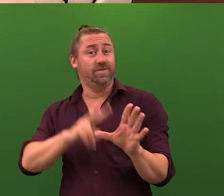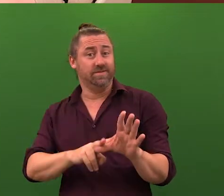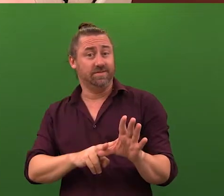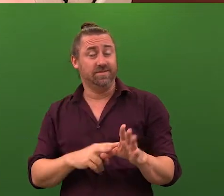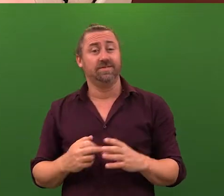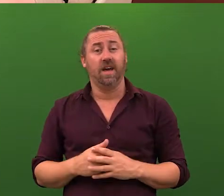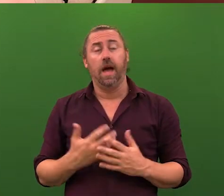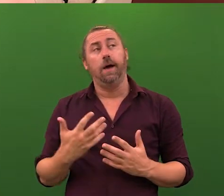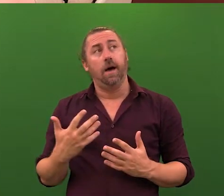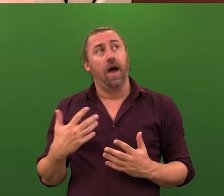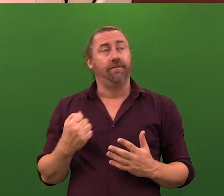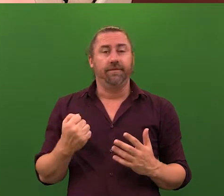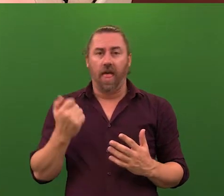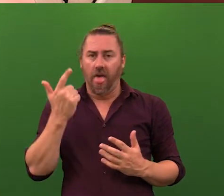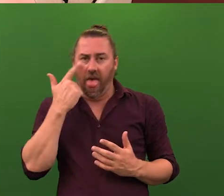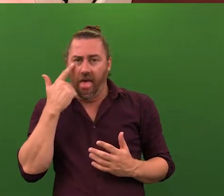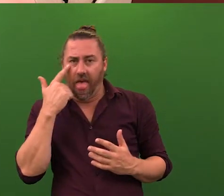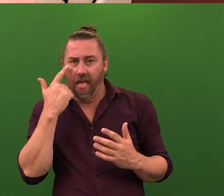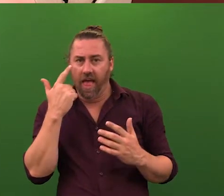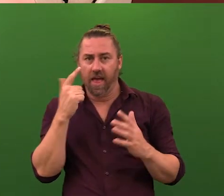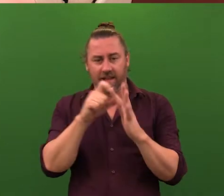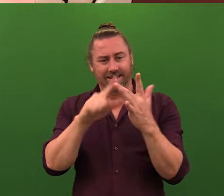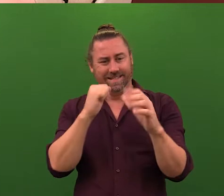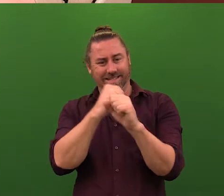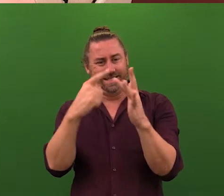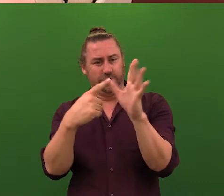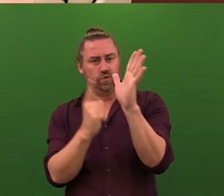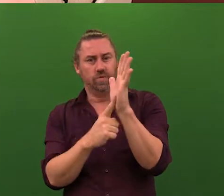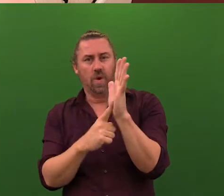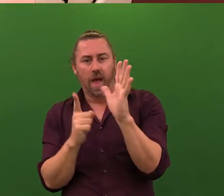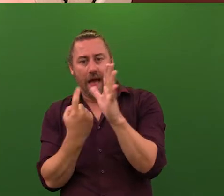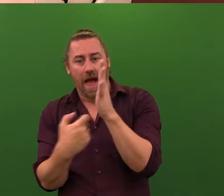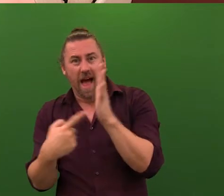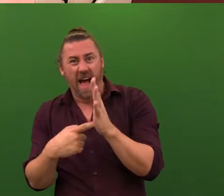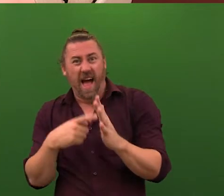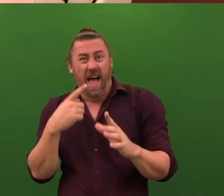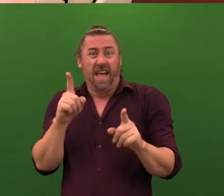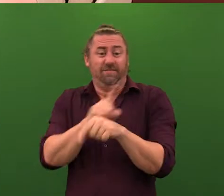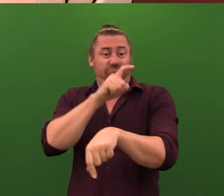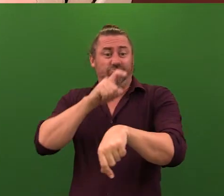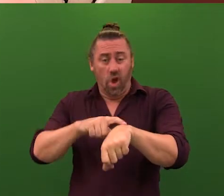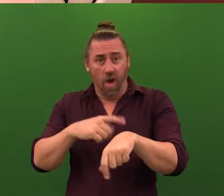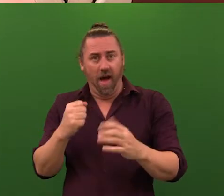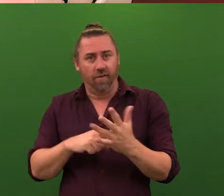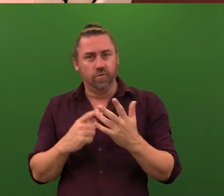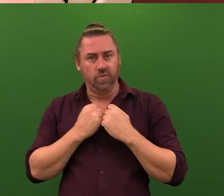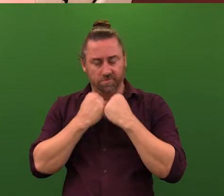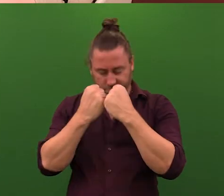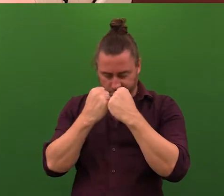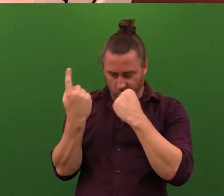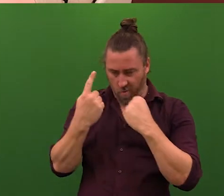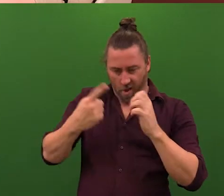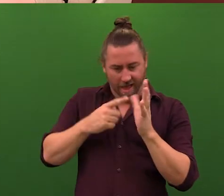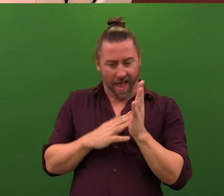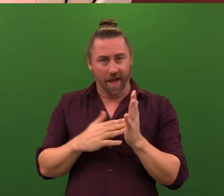ago, where I was, experimenting with digital art, and also exploring who I was as a queer